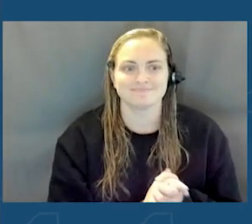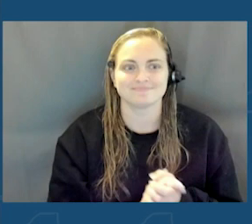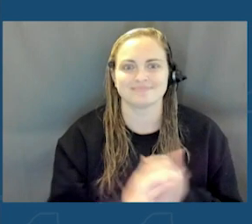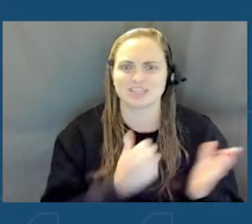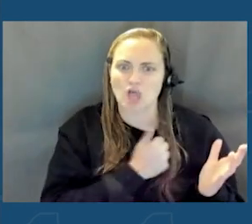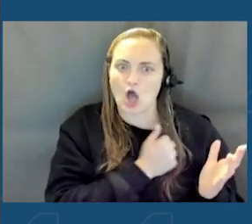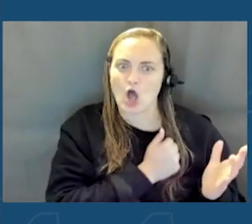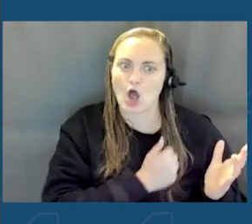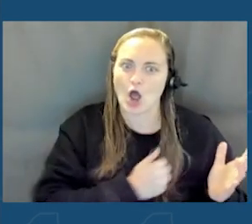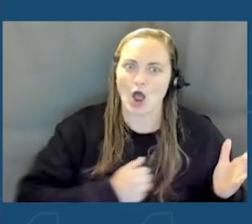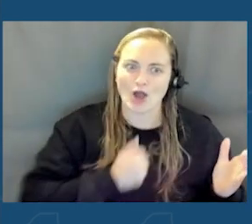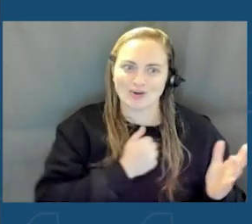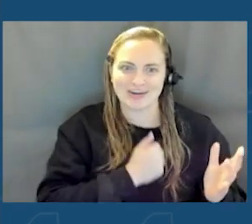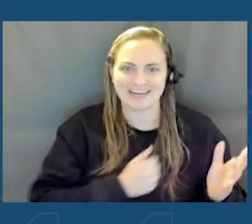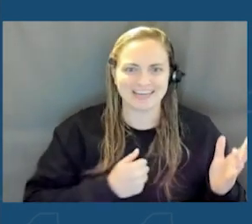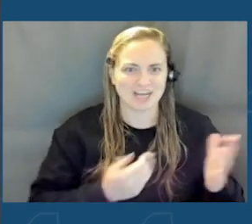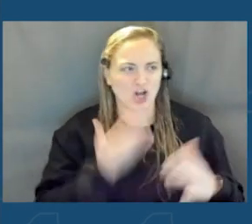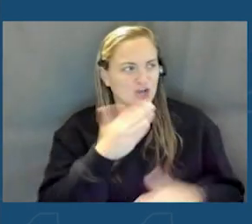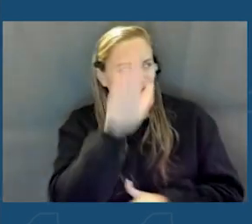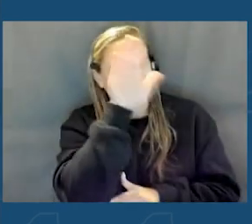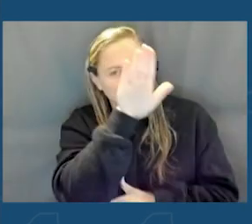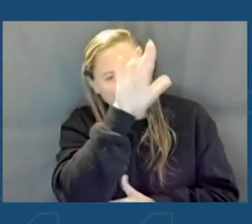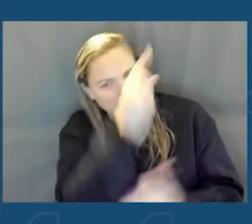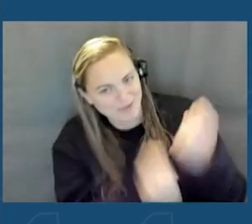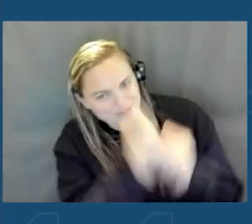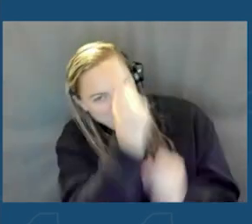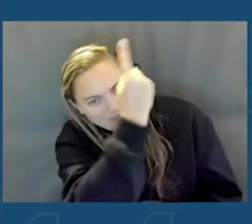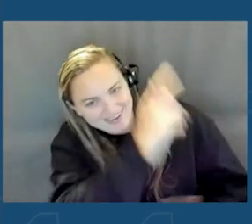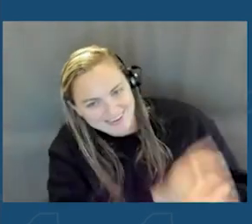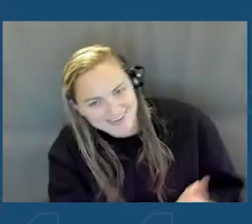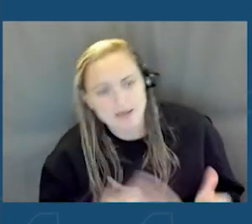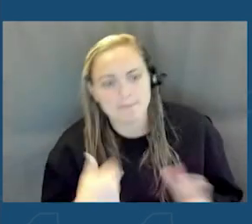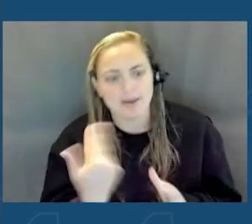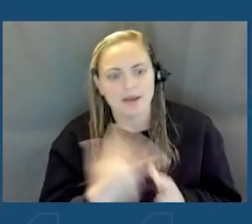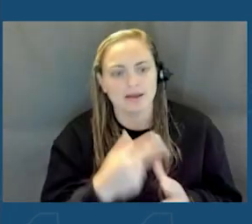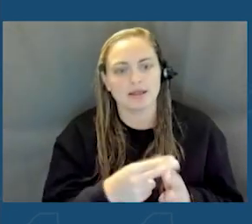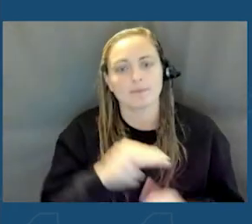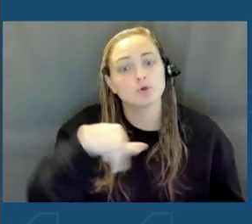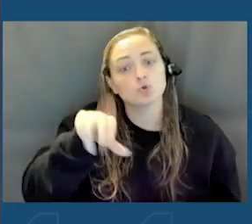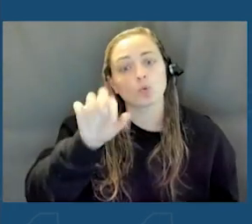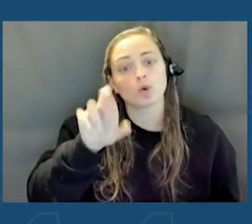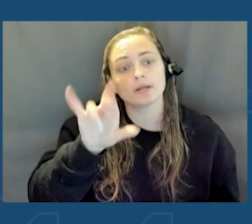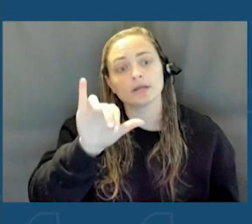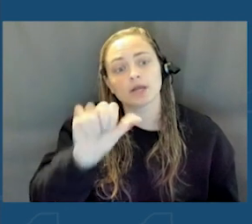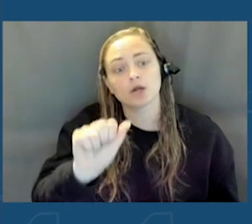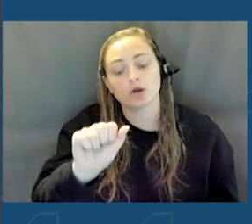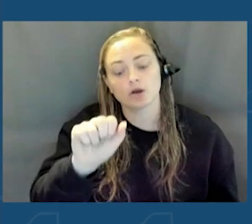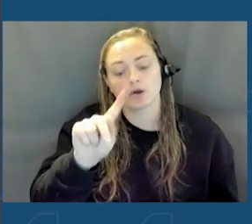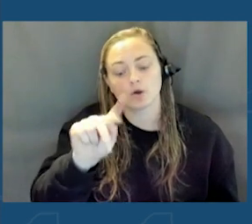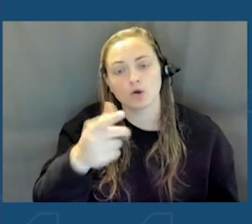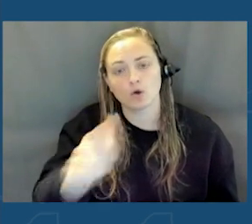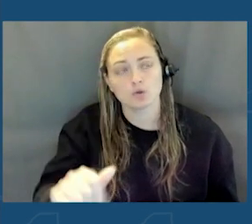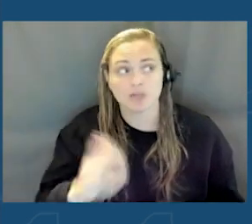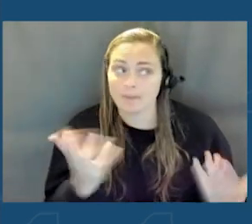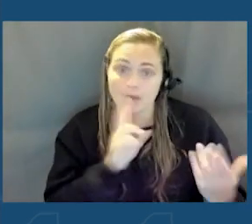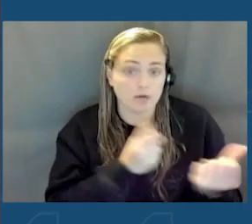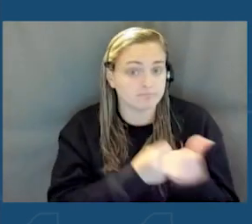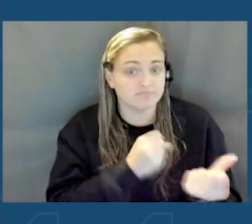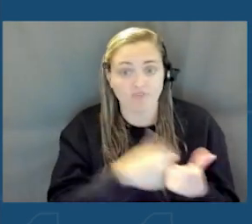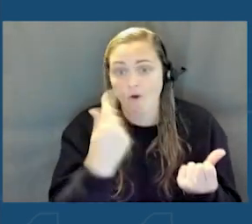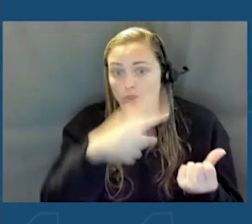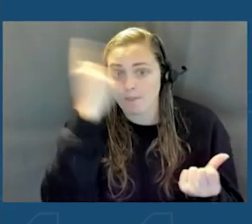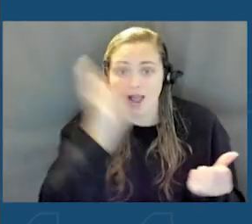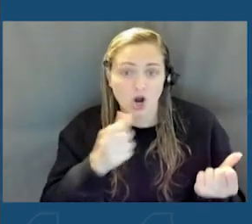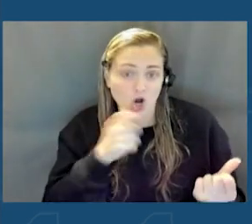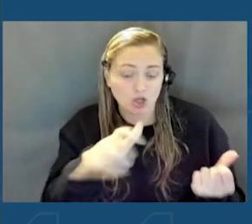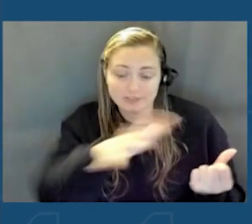Sorry. Good afternoon, everyone. My name is Quadira Coles, and I'm here on behalf of all the Black girls across this country, all